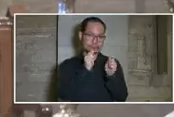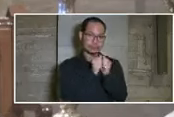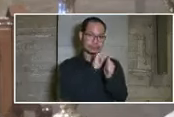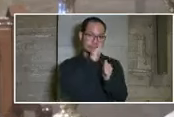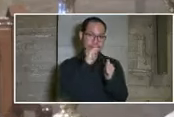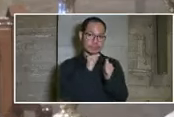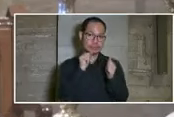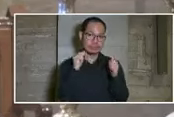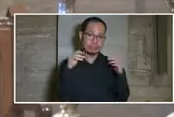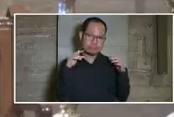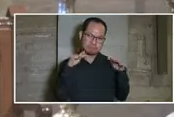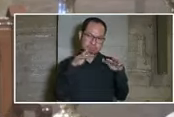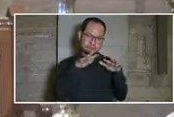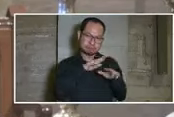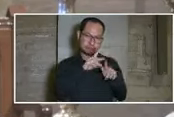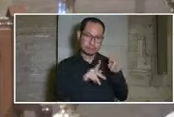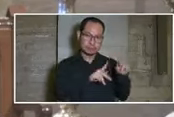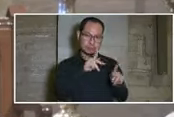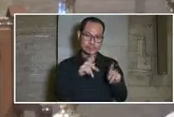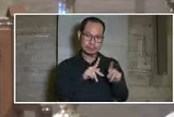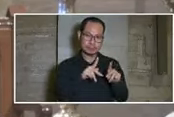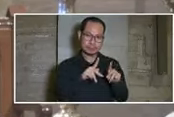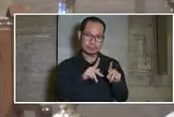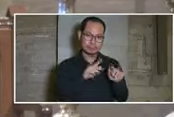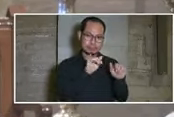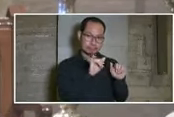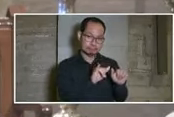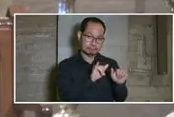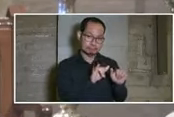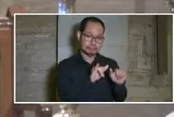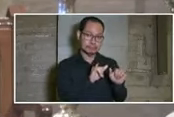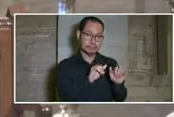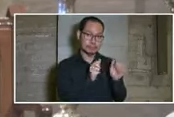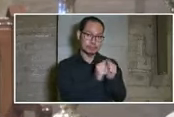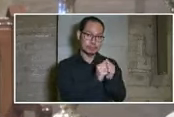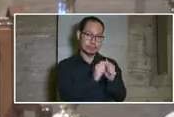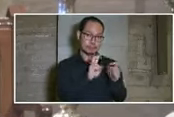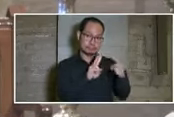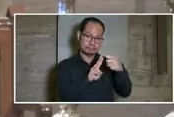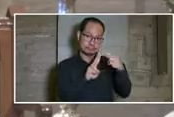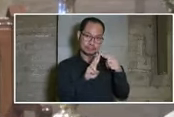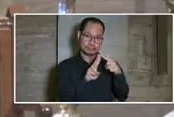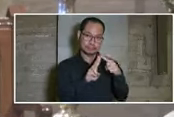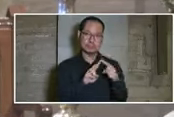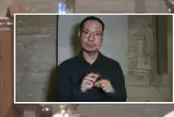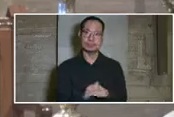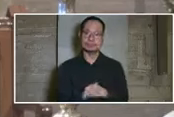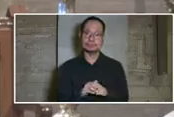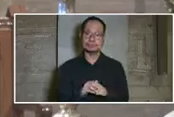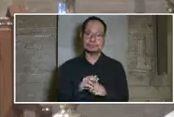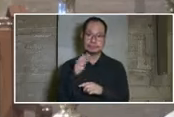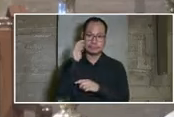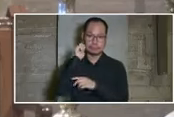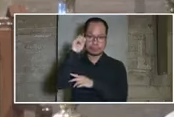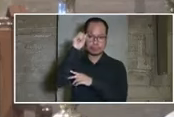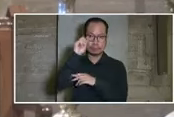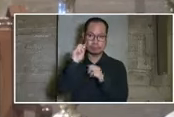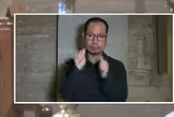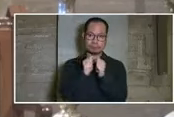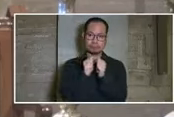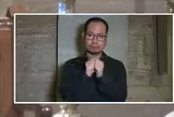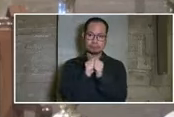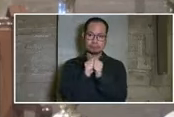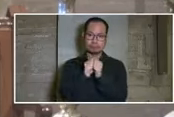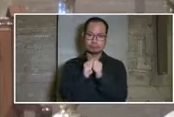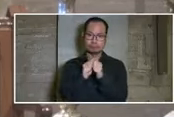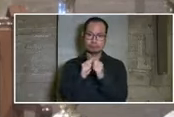large crowd followed him and pressed upon him. There was a woman afflicted with